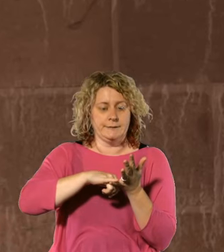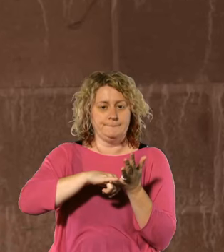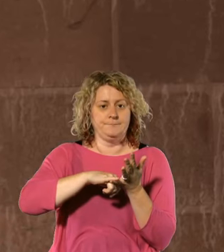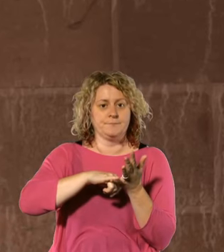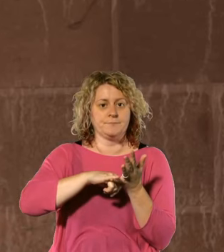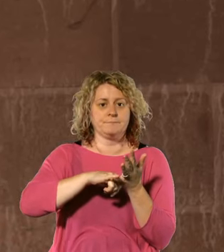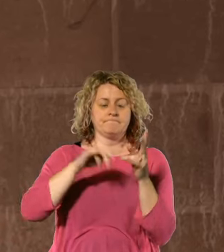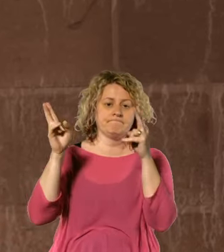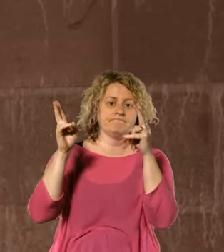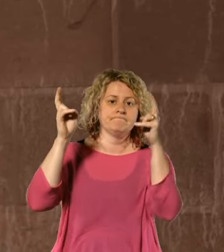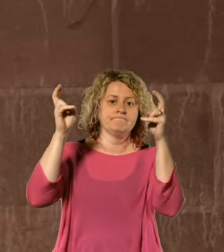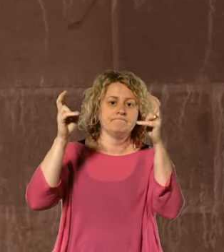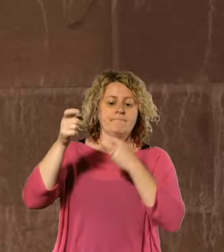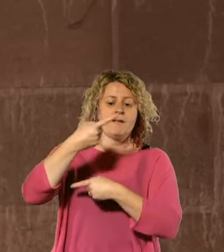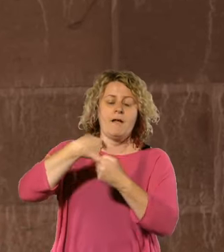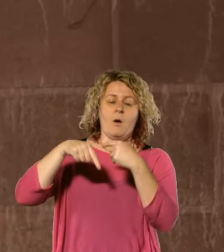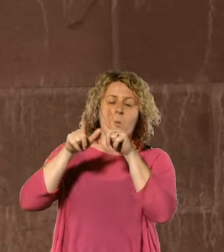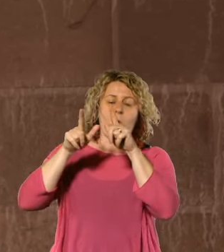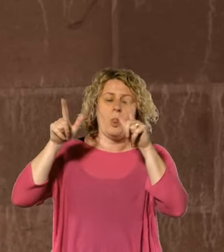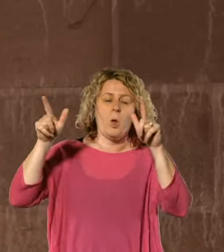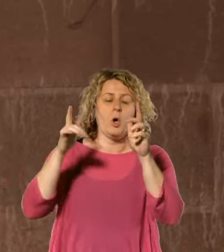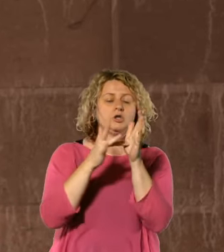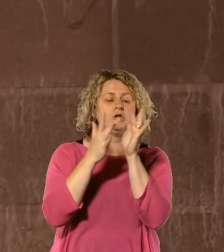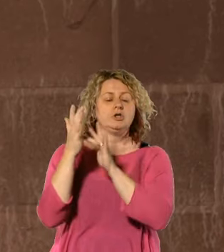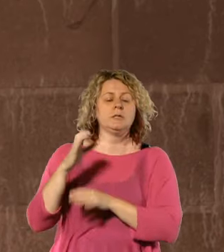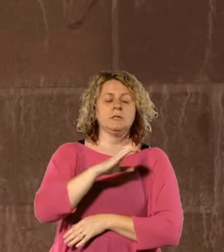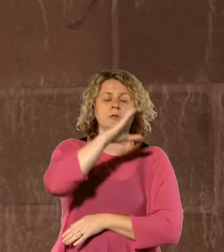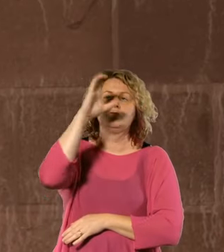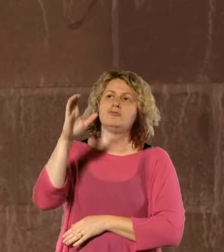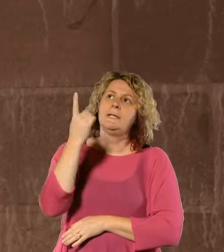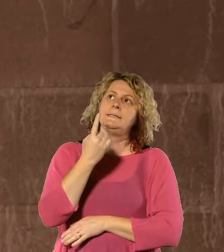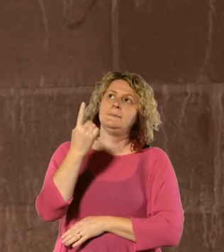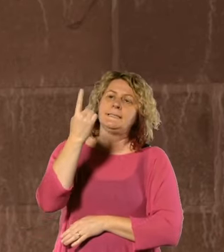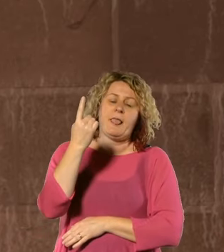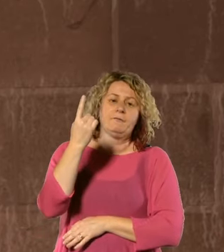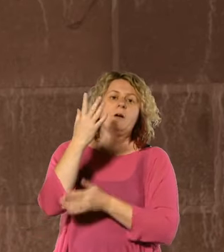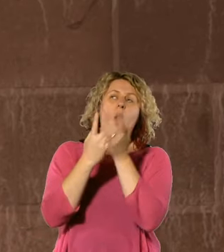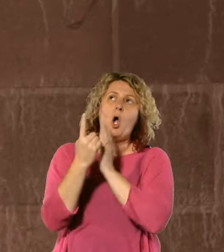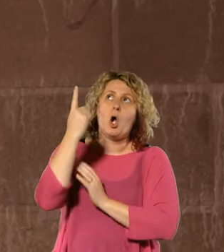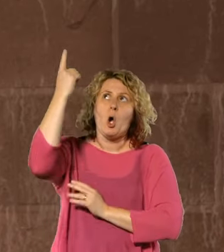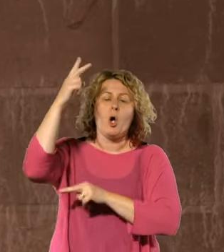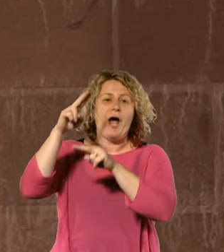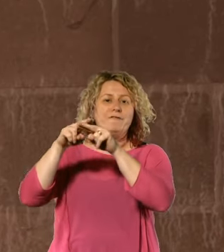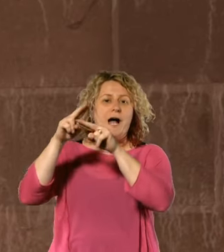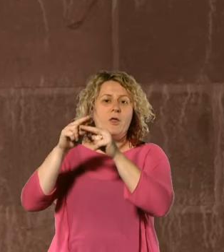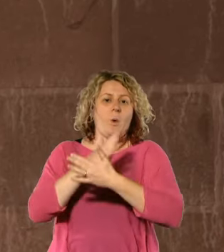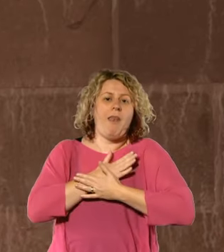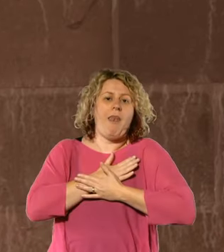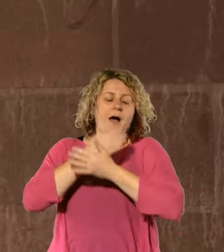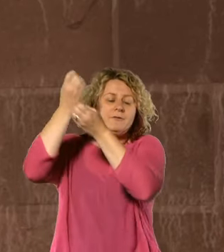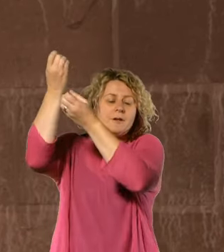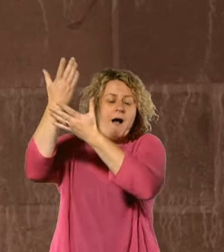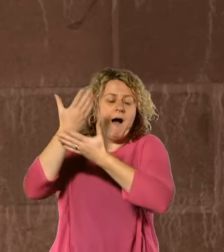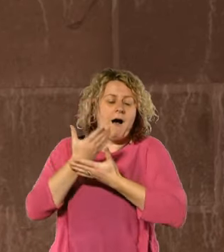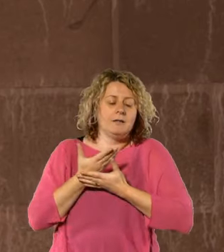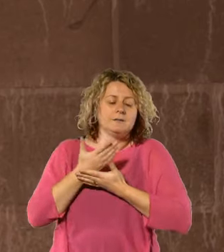May our Lord Jesus Christ himself and God our Father, who loved us and by his grace gave us